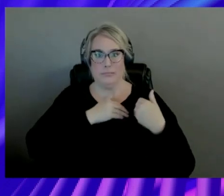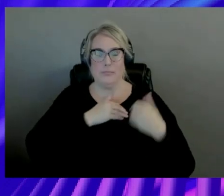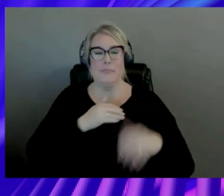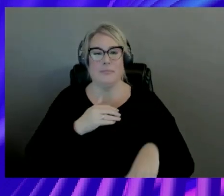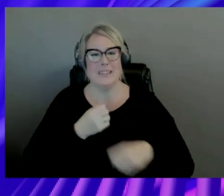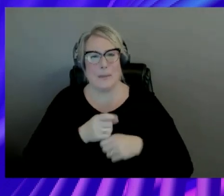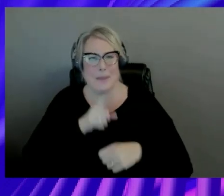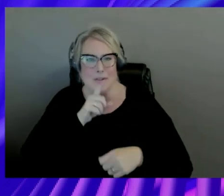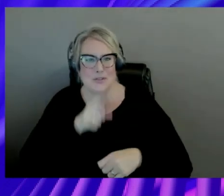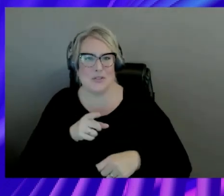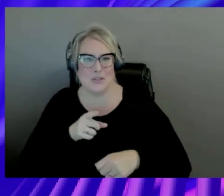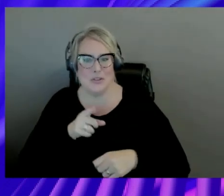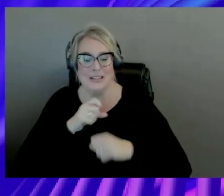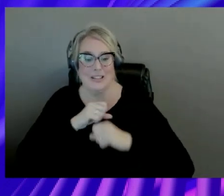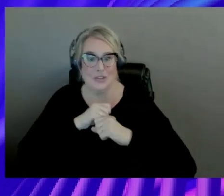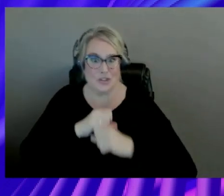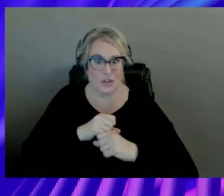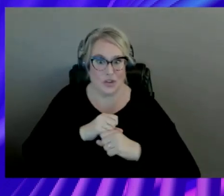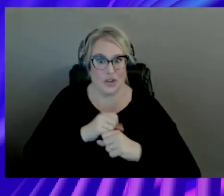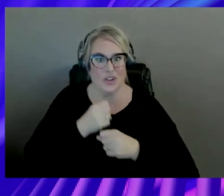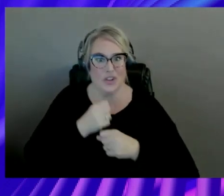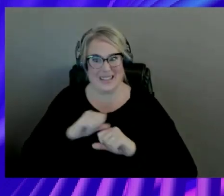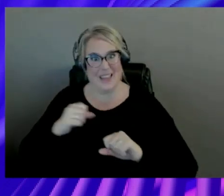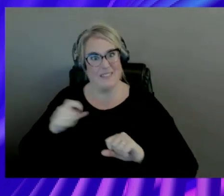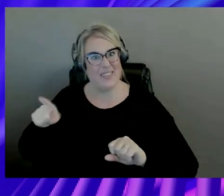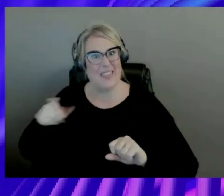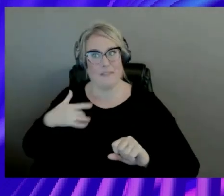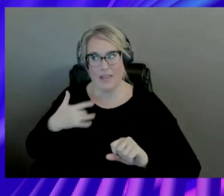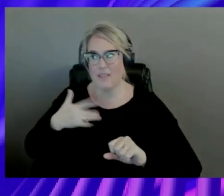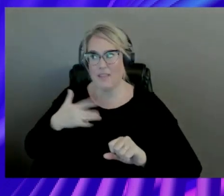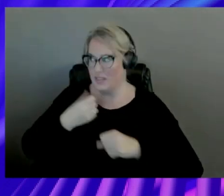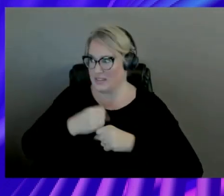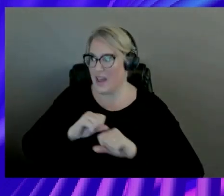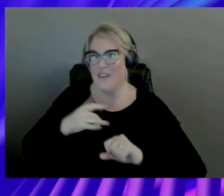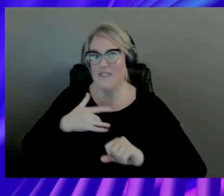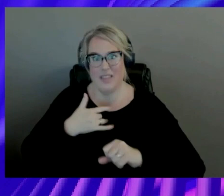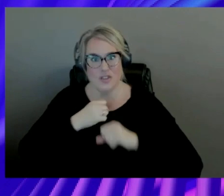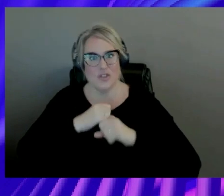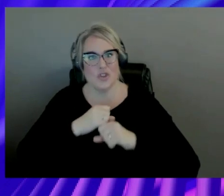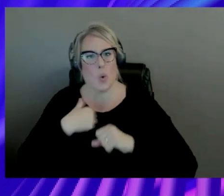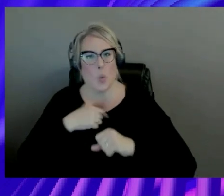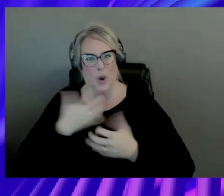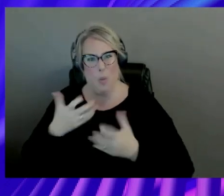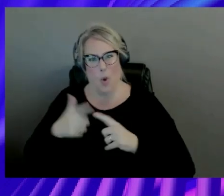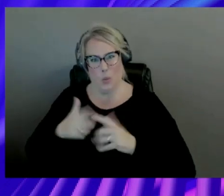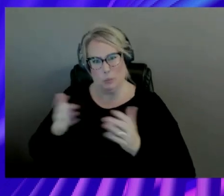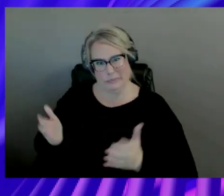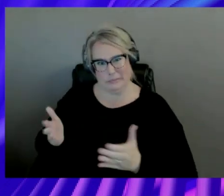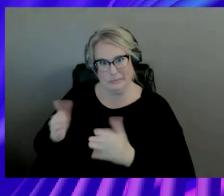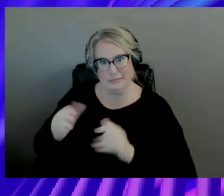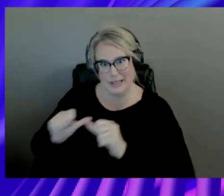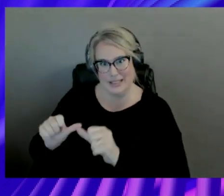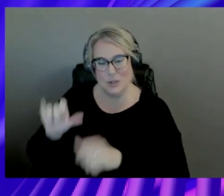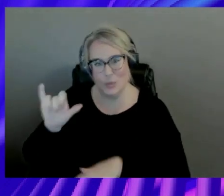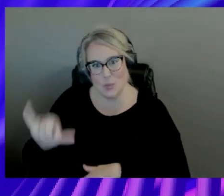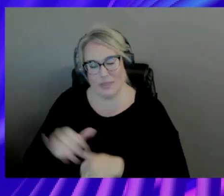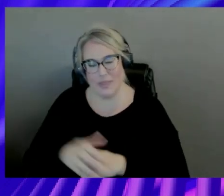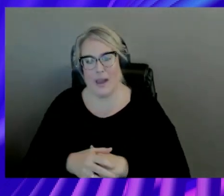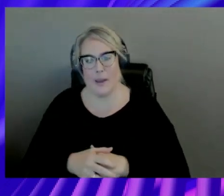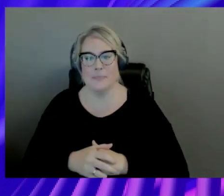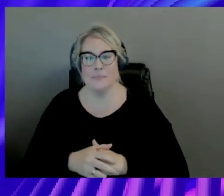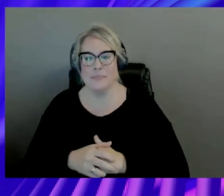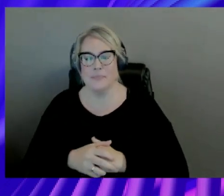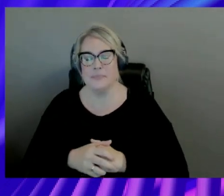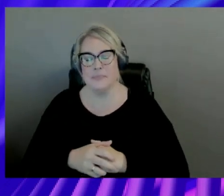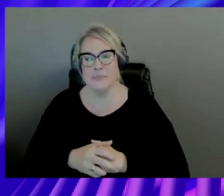that secure and safe feeling continues. Right. A massive